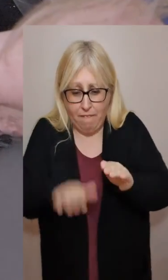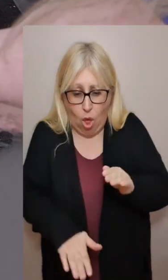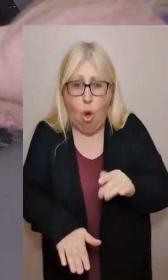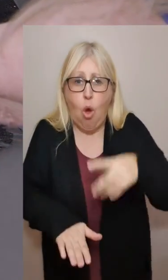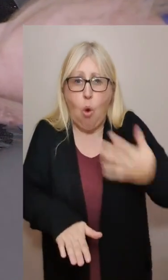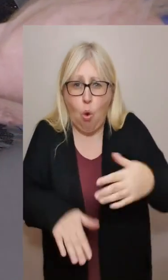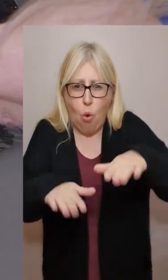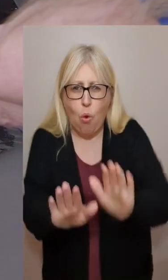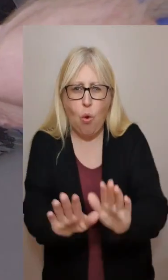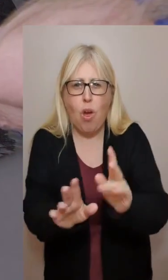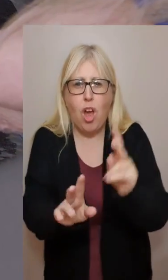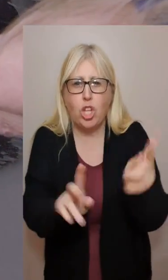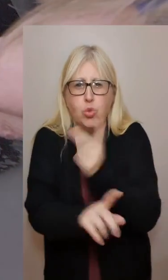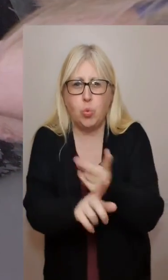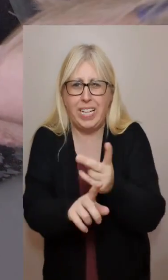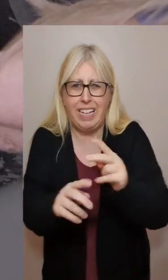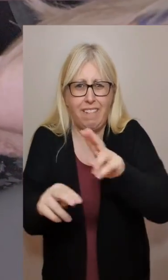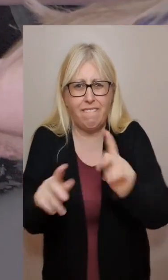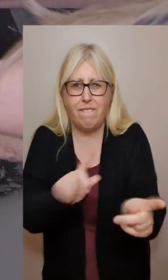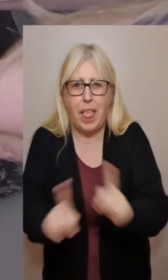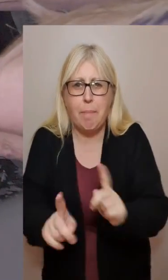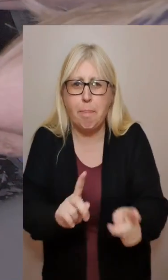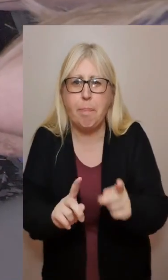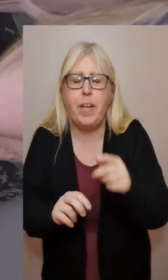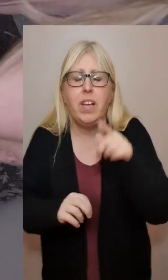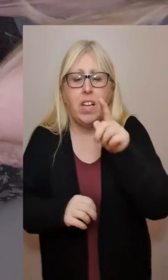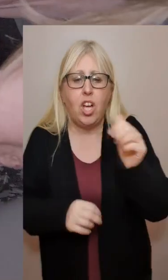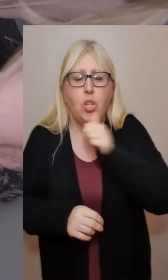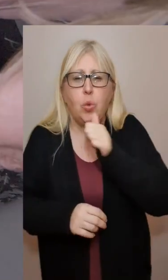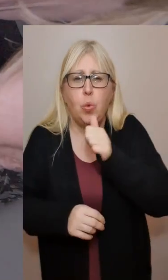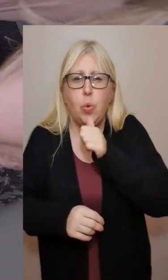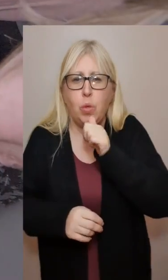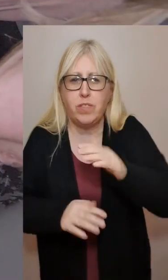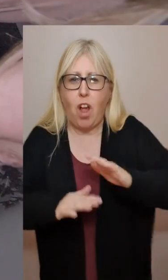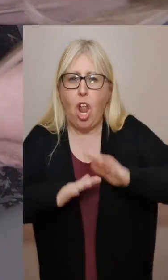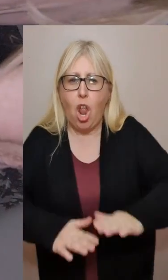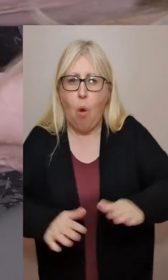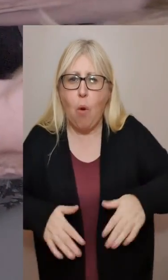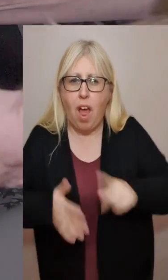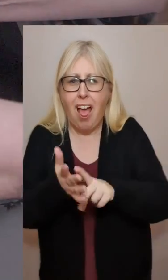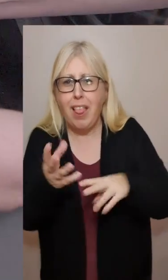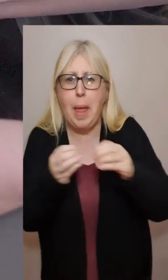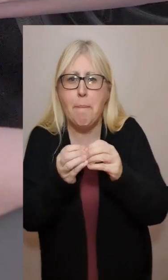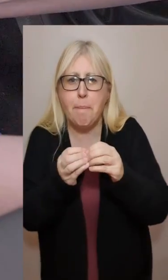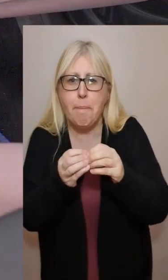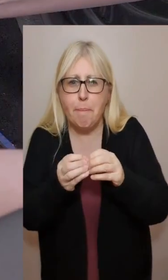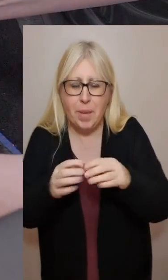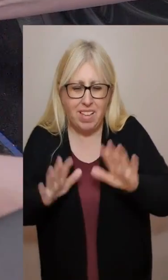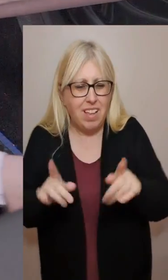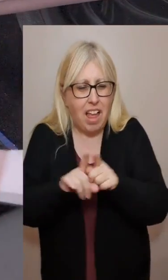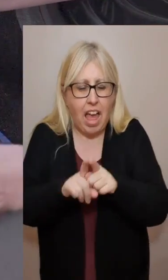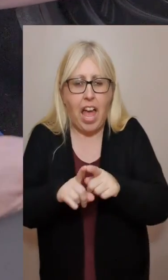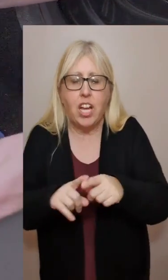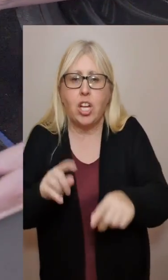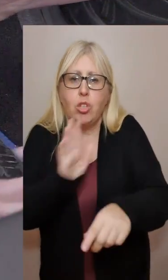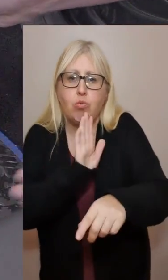flip, and that's predominantly used for people who have got lower limb, so in the right foot